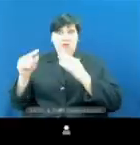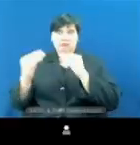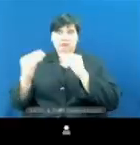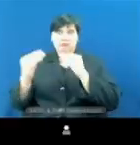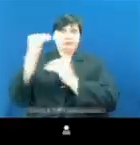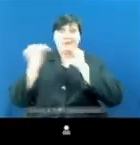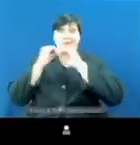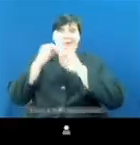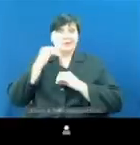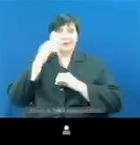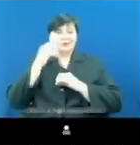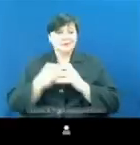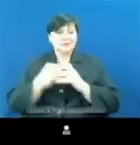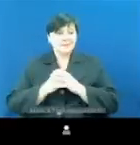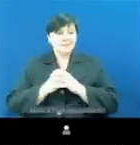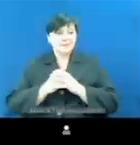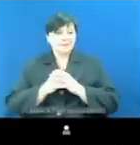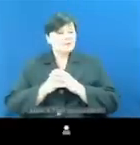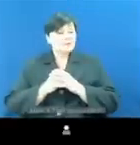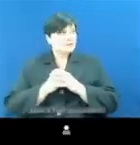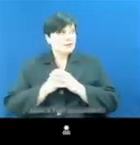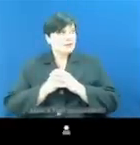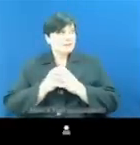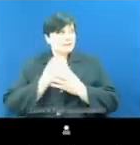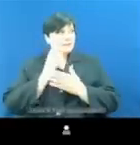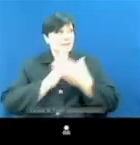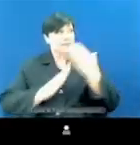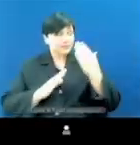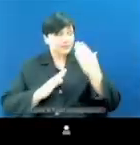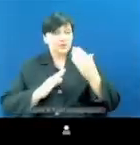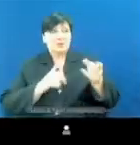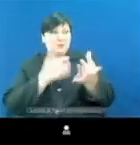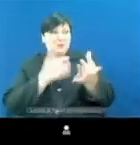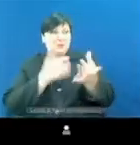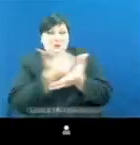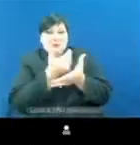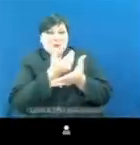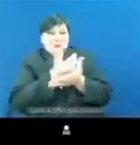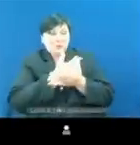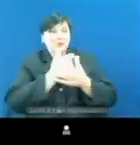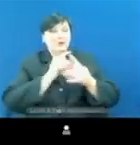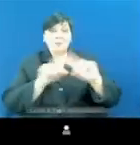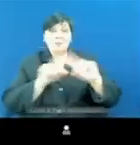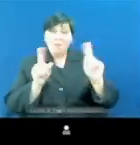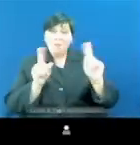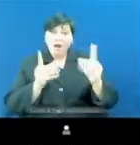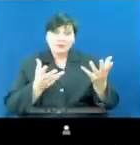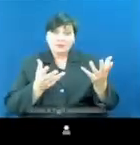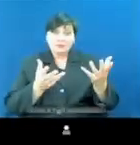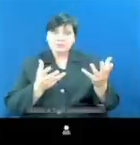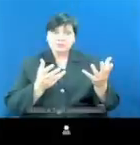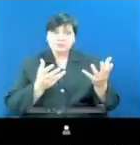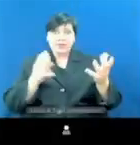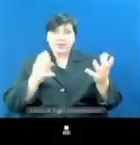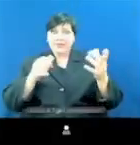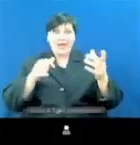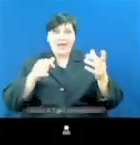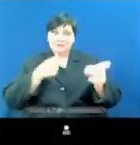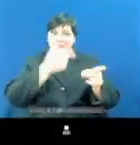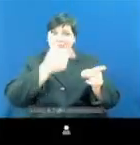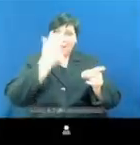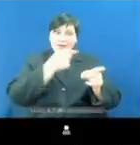are brand new. But that's because there is a commitment to always